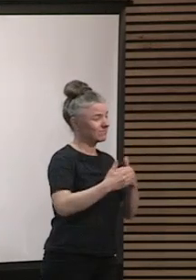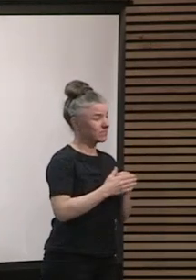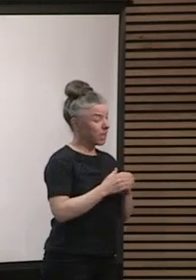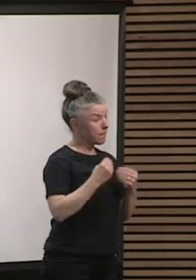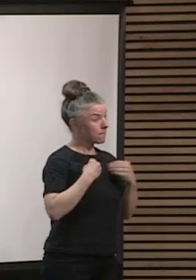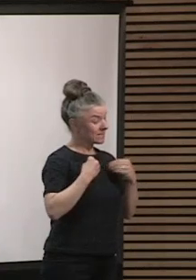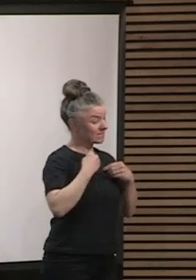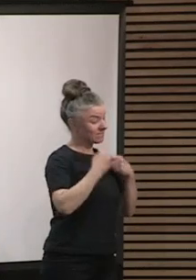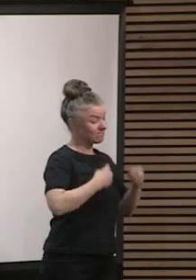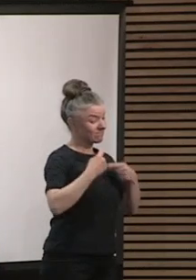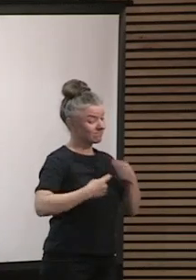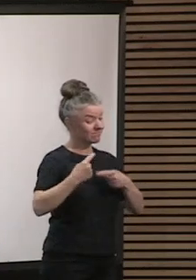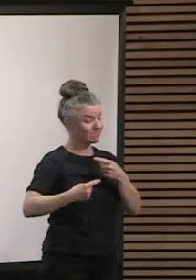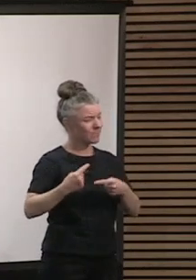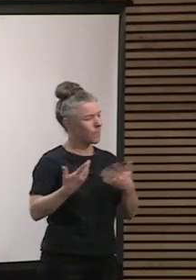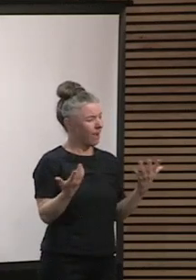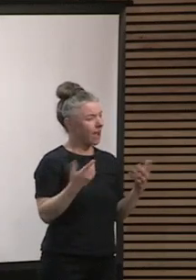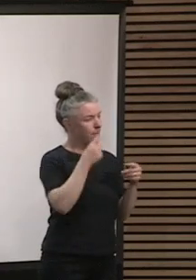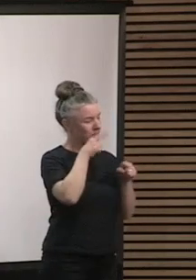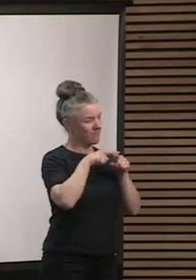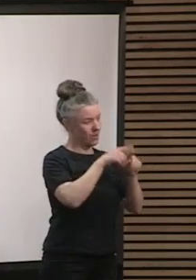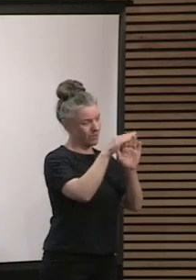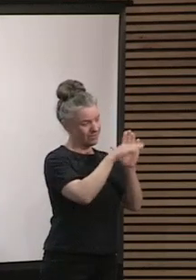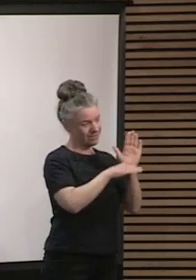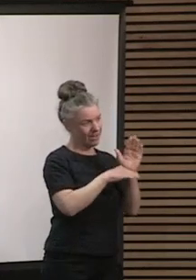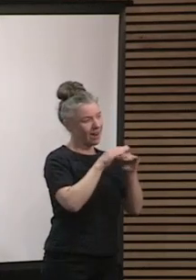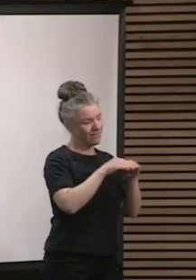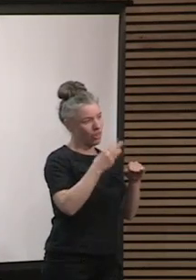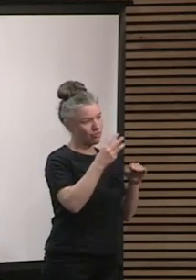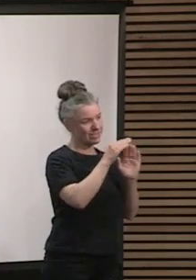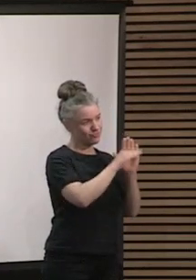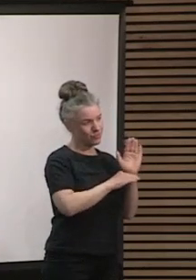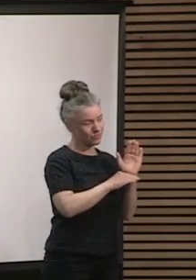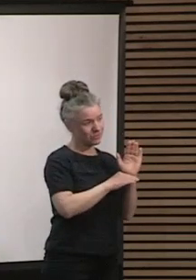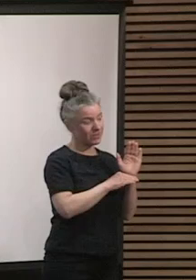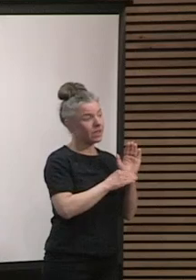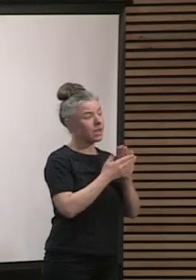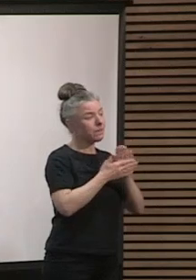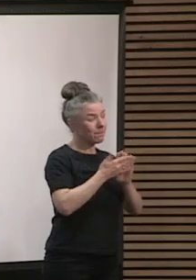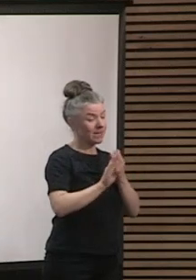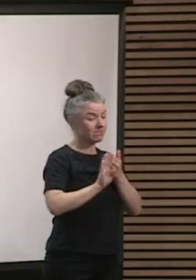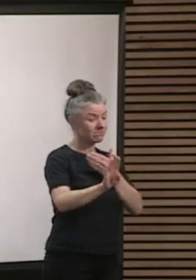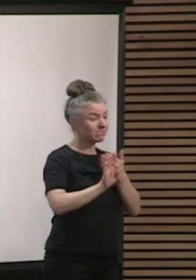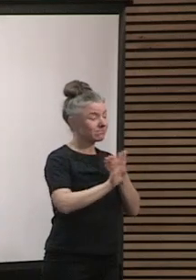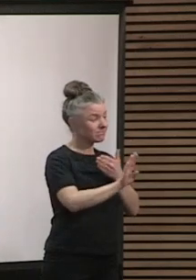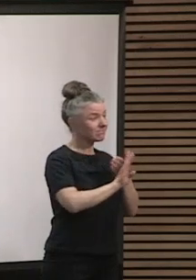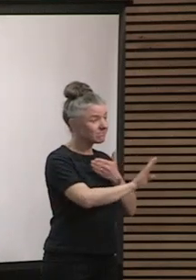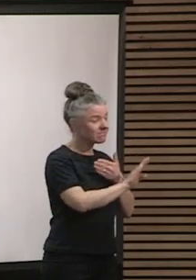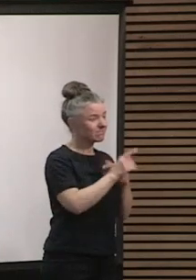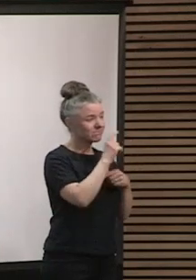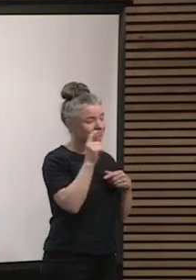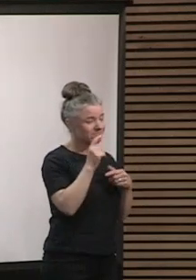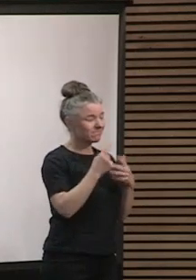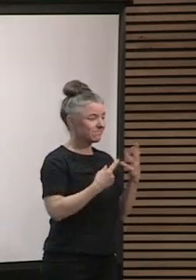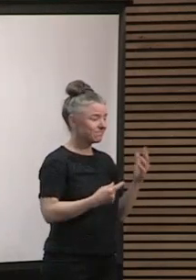happening because of the protocols on operating safely at level three, which includes social distancing at work sites. If